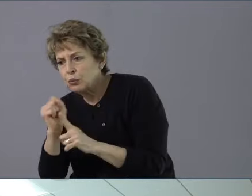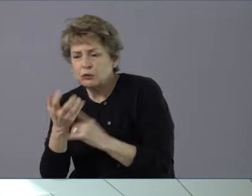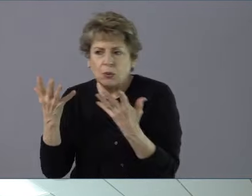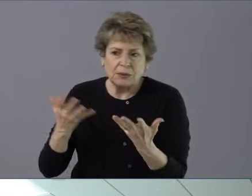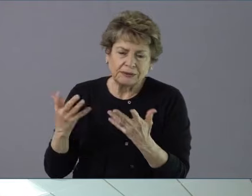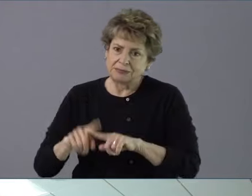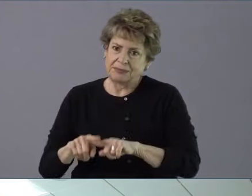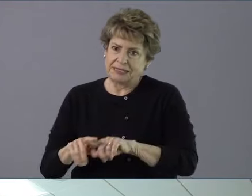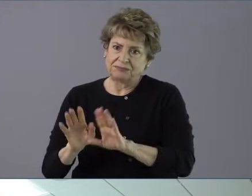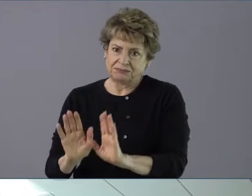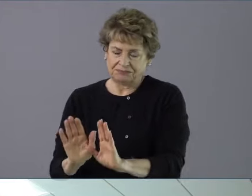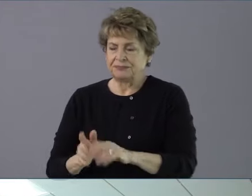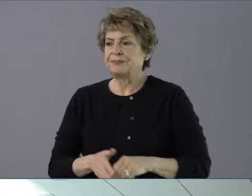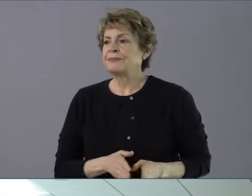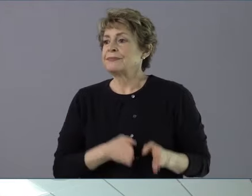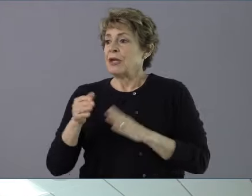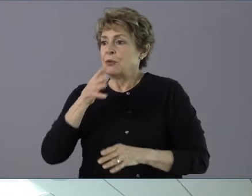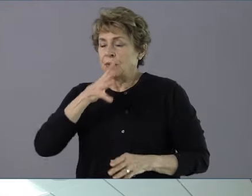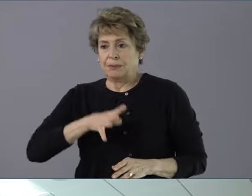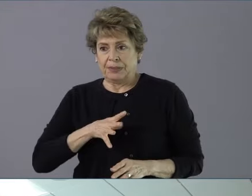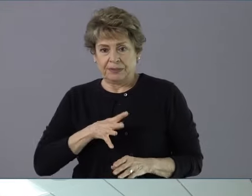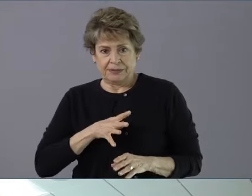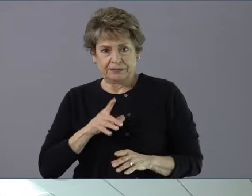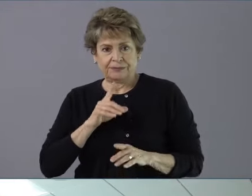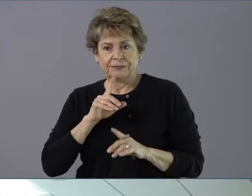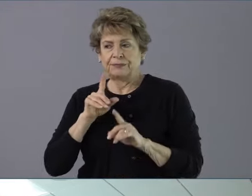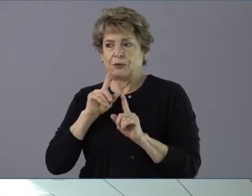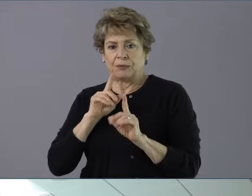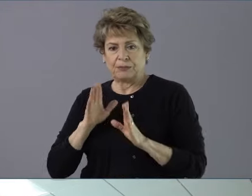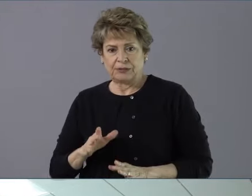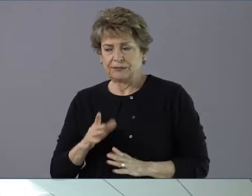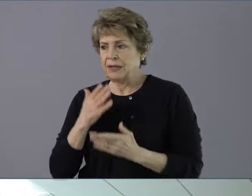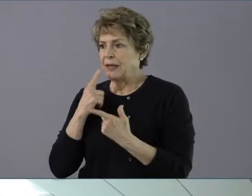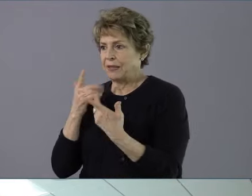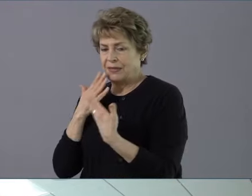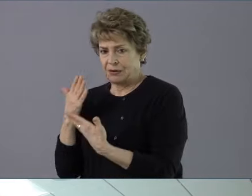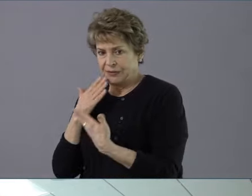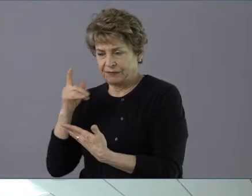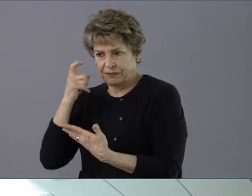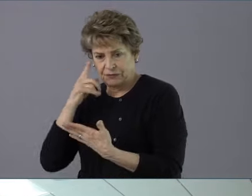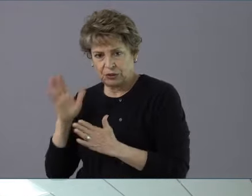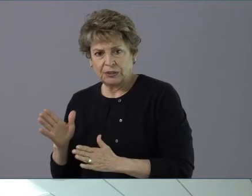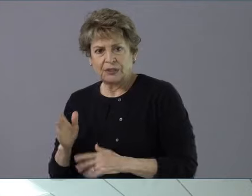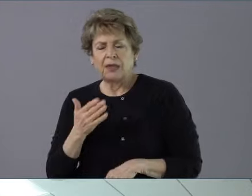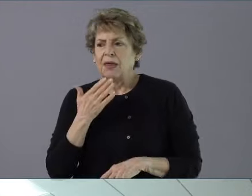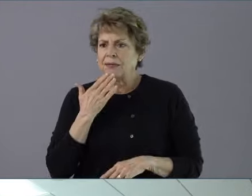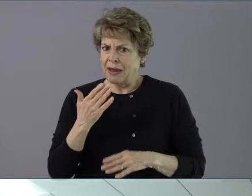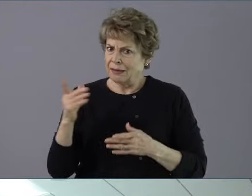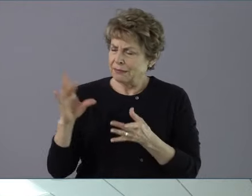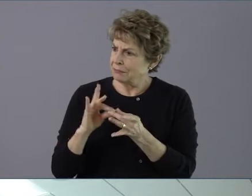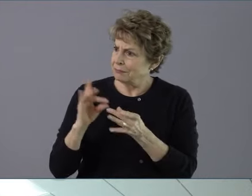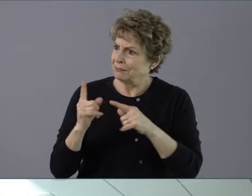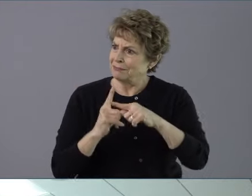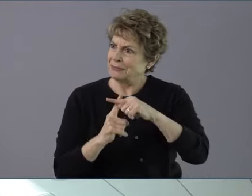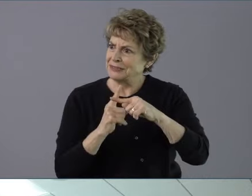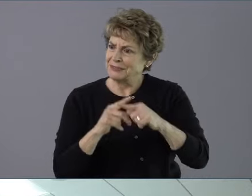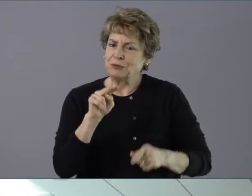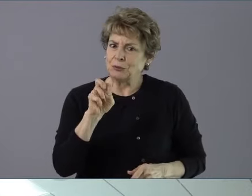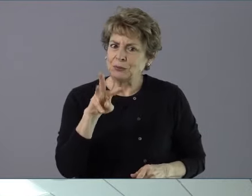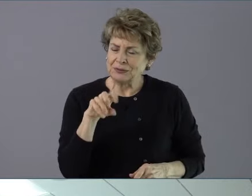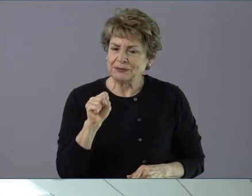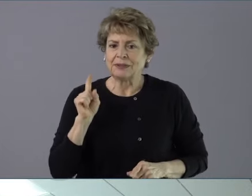Hi, everyone. Governor, you touted some positive news in today's briefing, but the reality is the state's largest